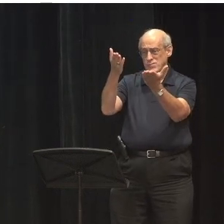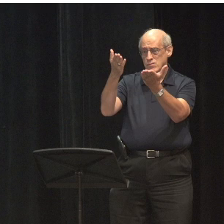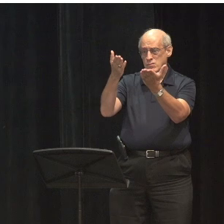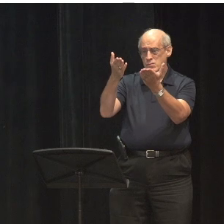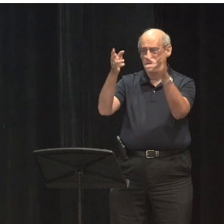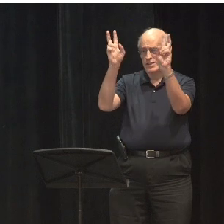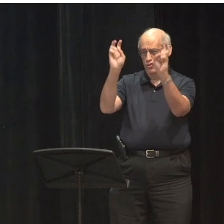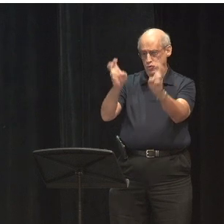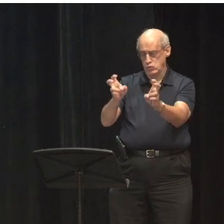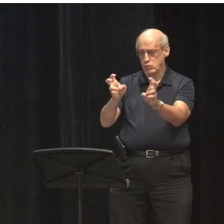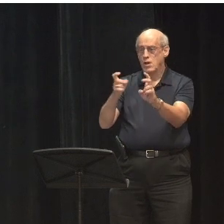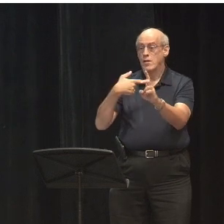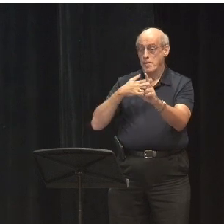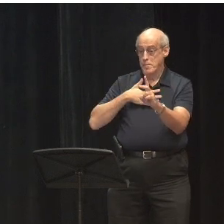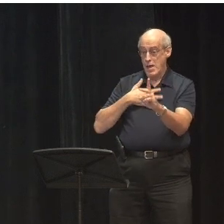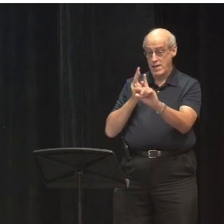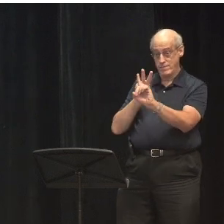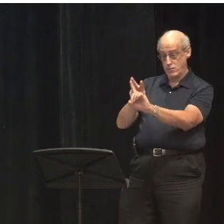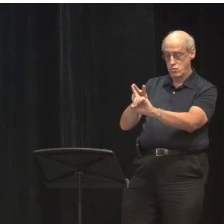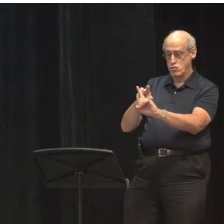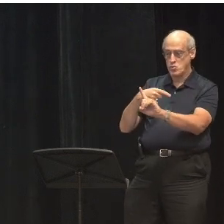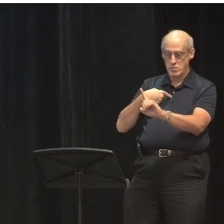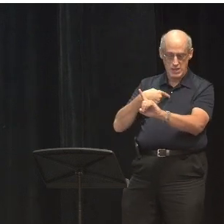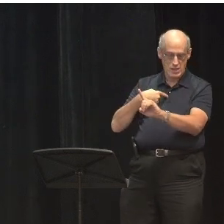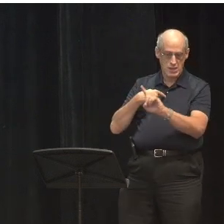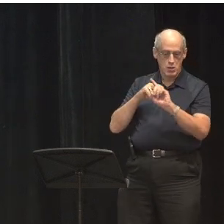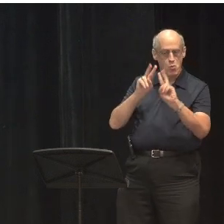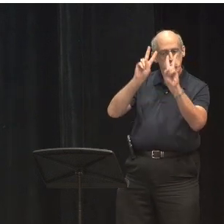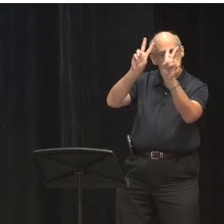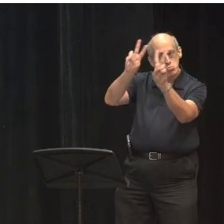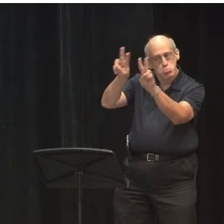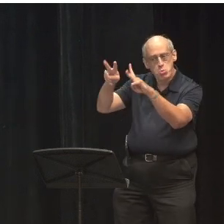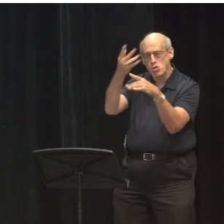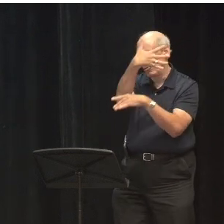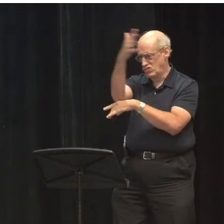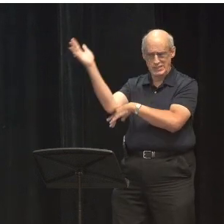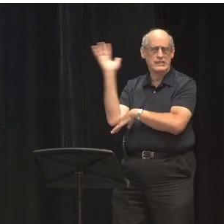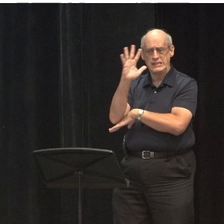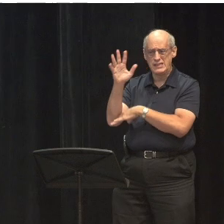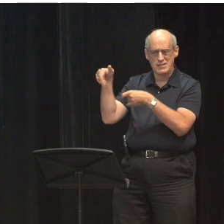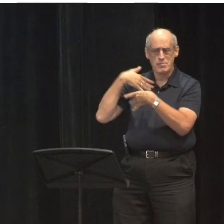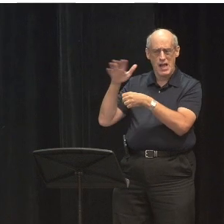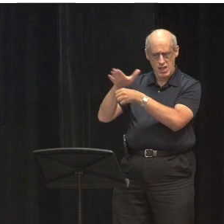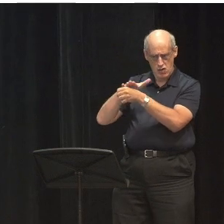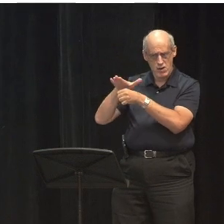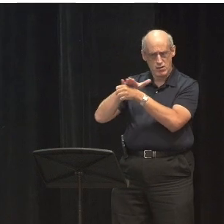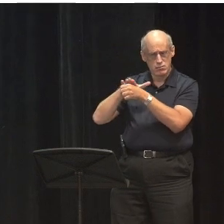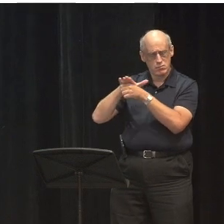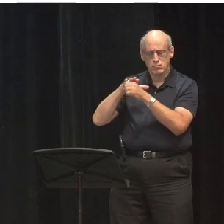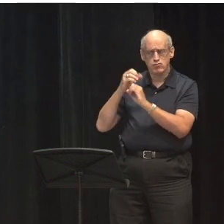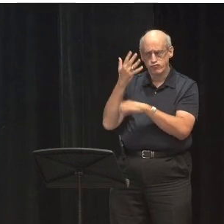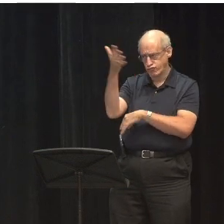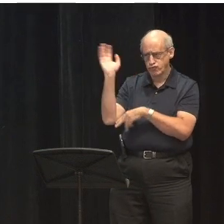variance issue. And I would like to say that I have personally gone and looked at all of the trees in this area. I live on Rector Place, so all